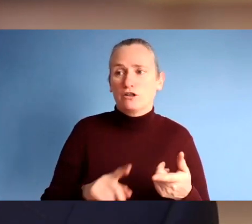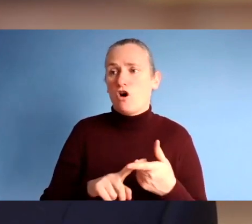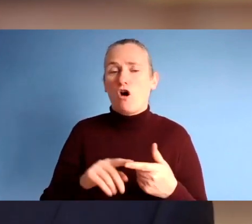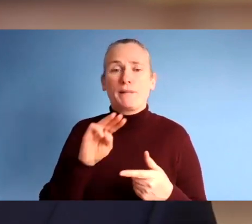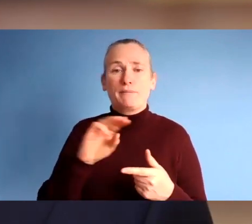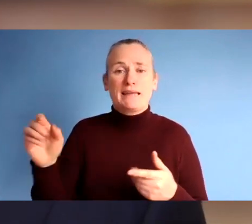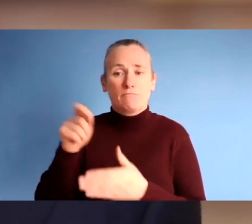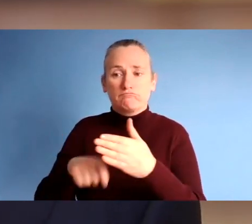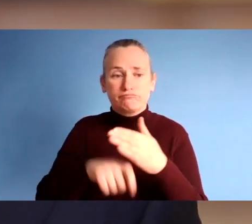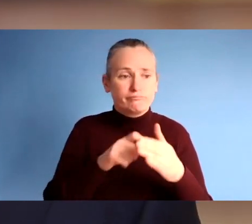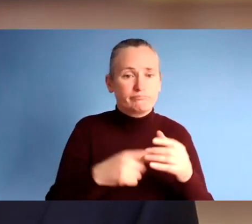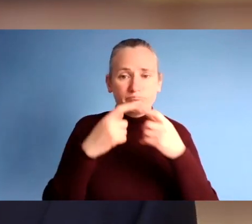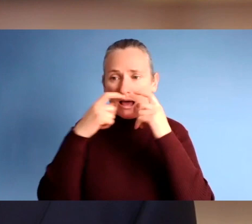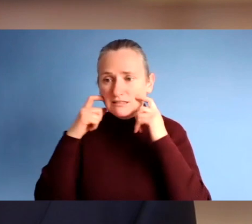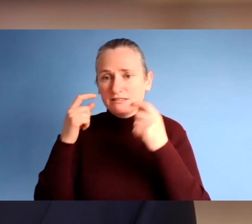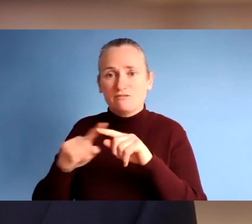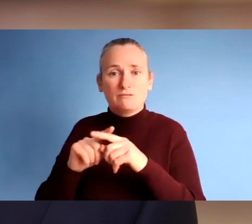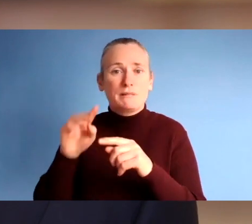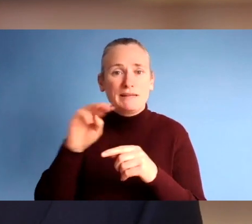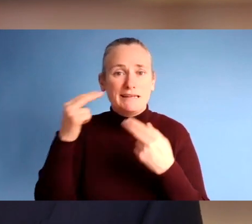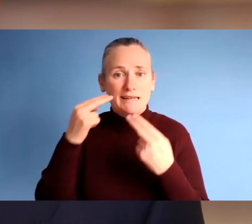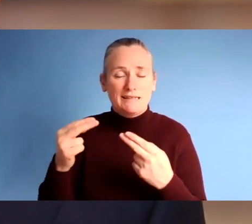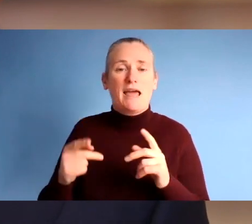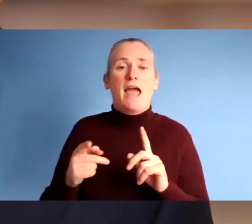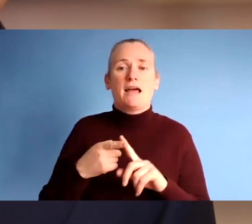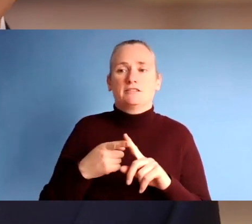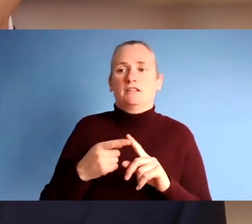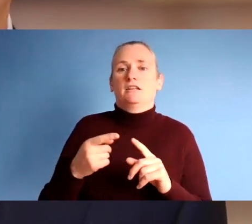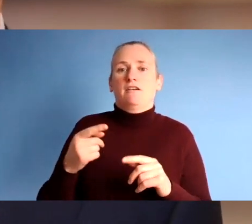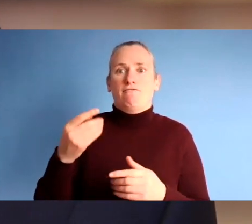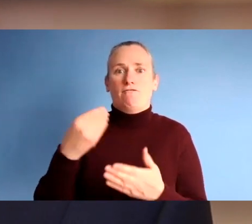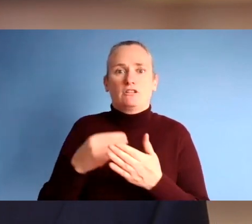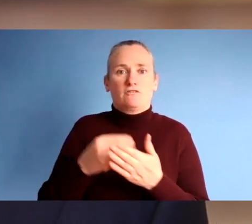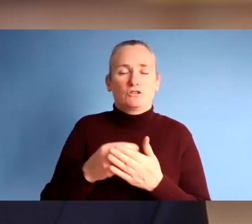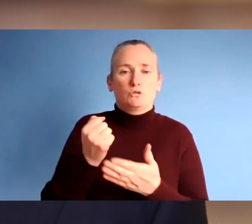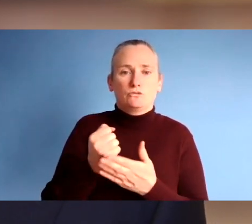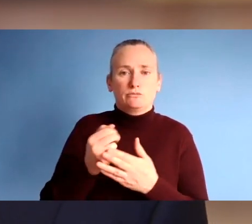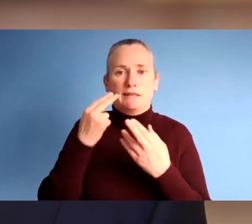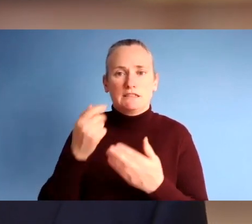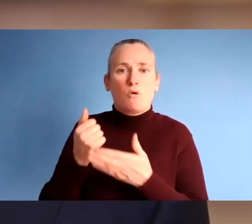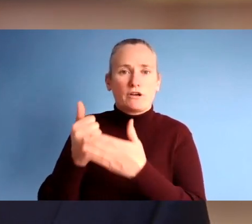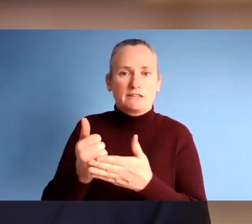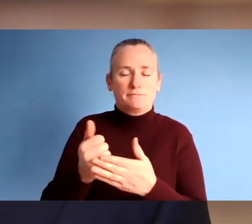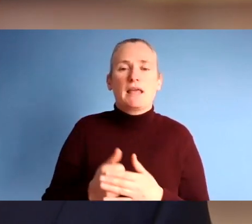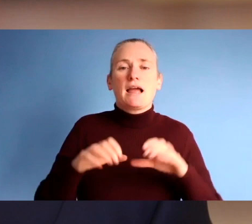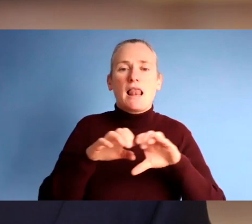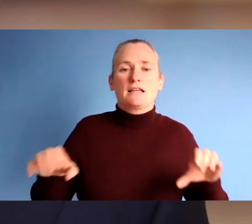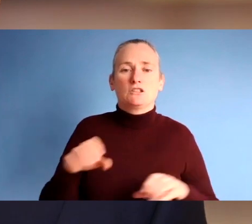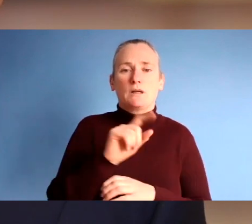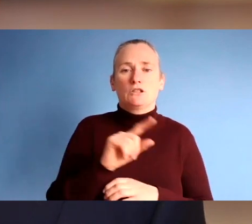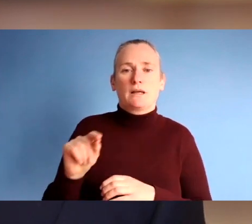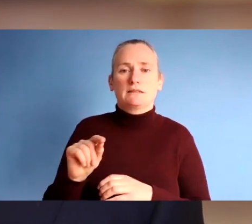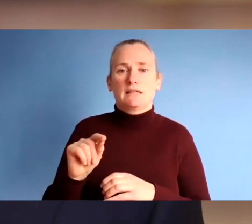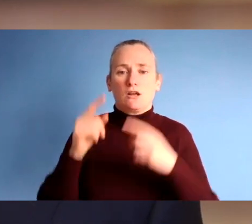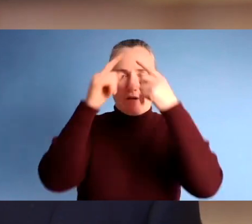Assistance Fund, and a range of related measures. The class of 2020 is graduating virtually today, but it